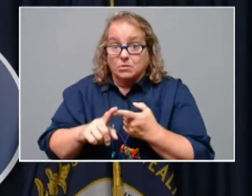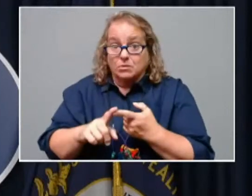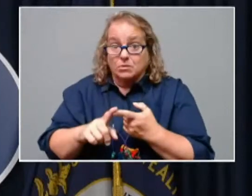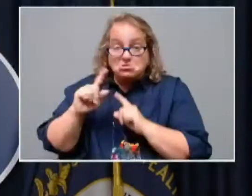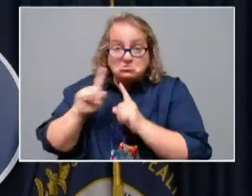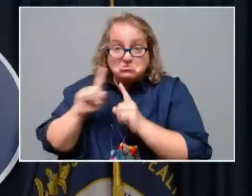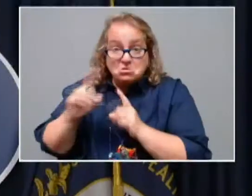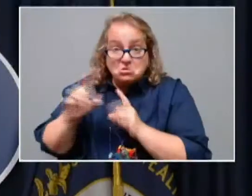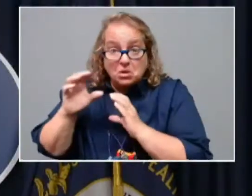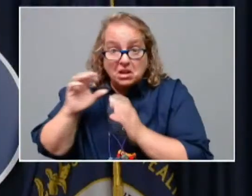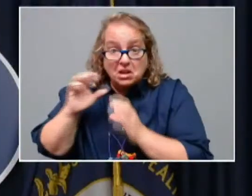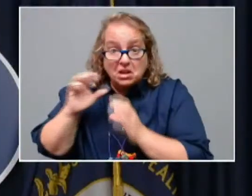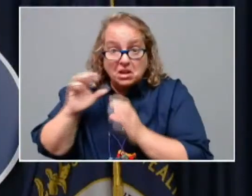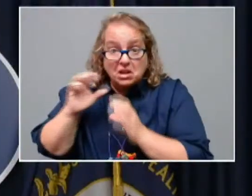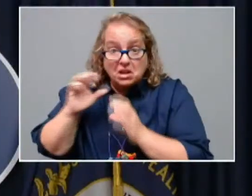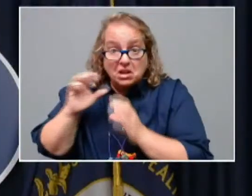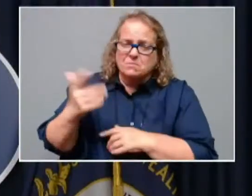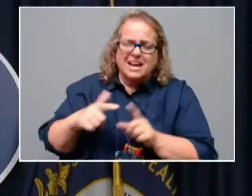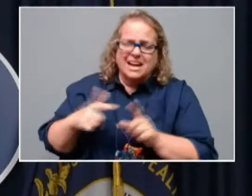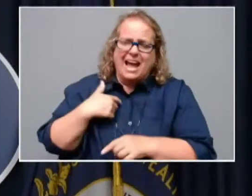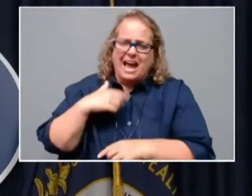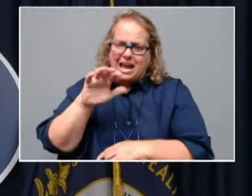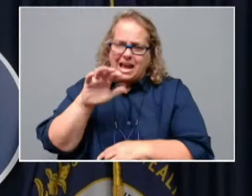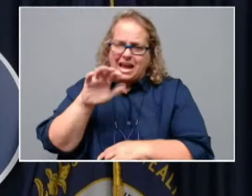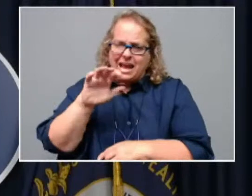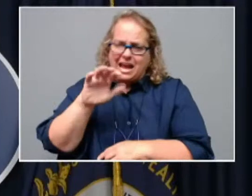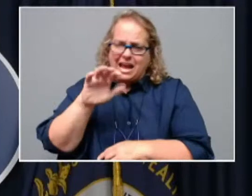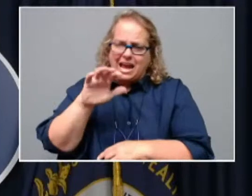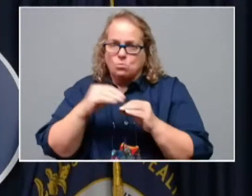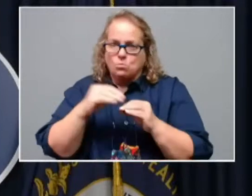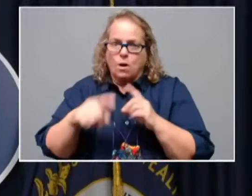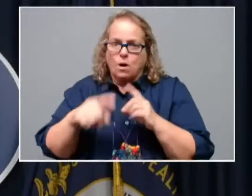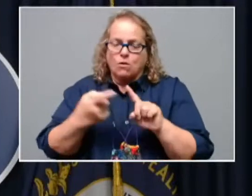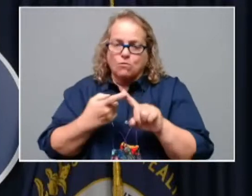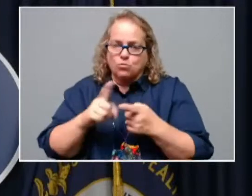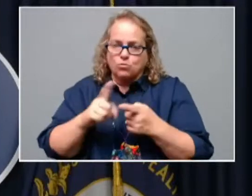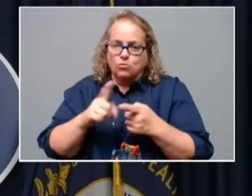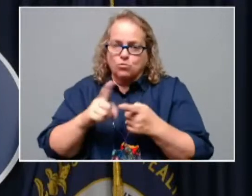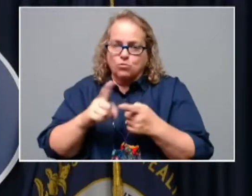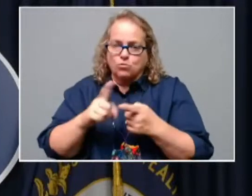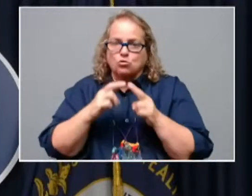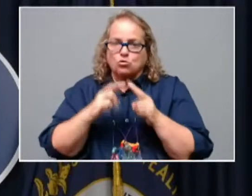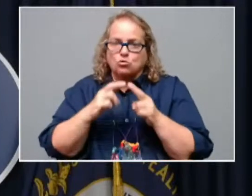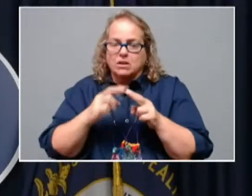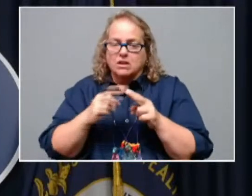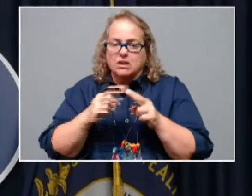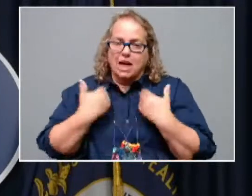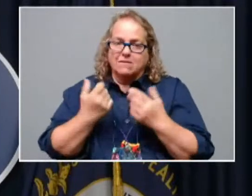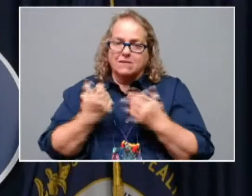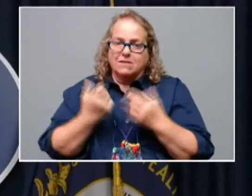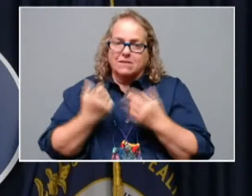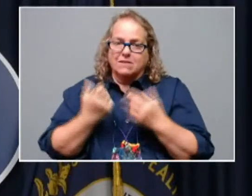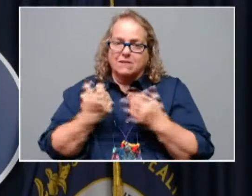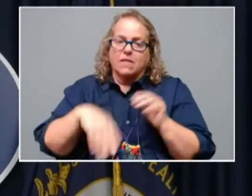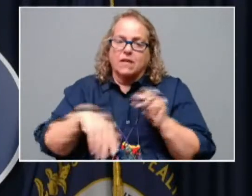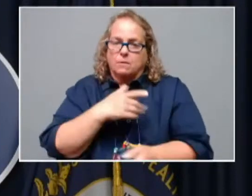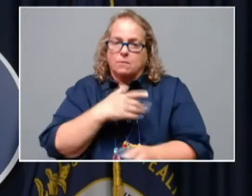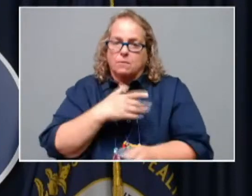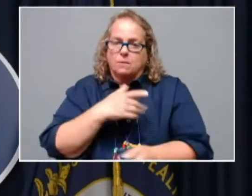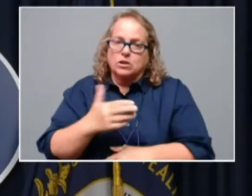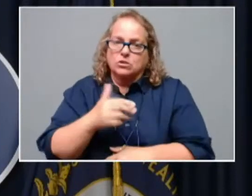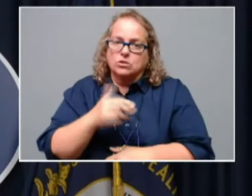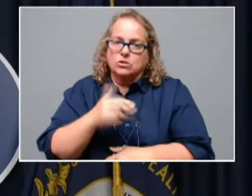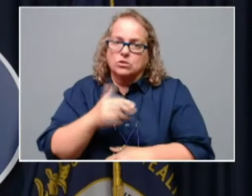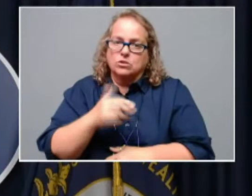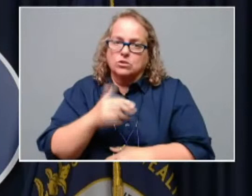about a friend or a relative that hadn't been vaccinated being alive next year than whether they're willing to talk to me. And I truly believe that the